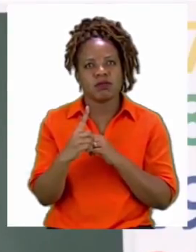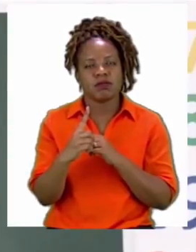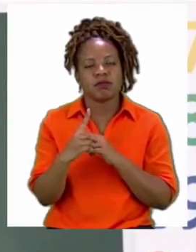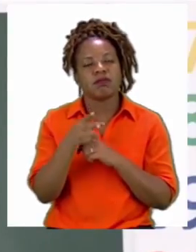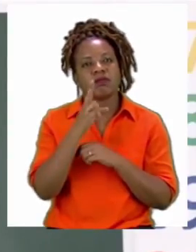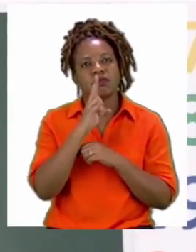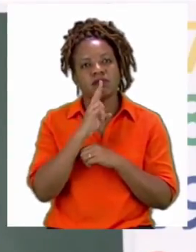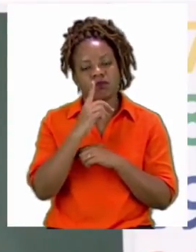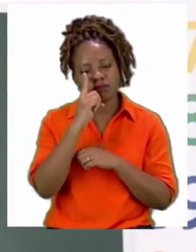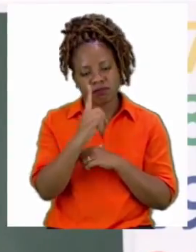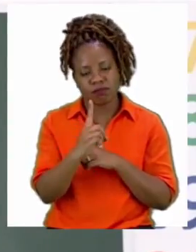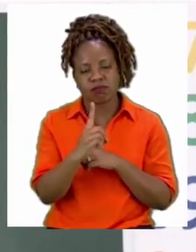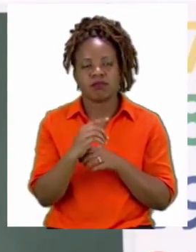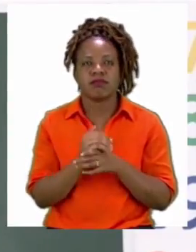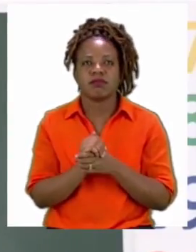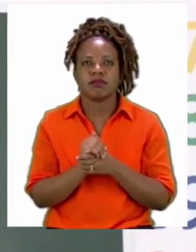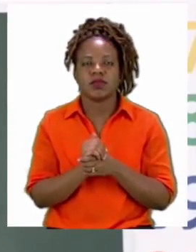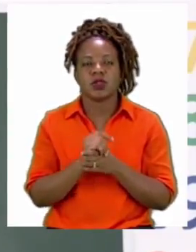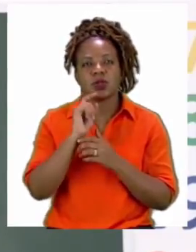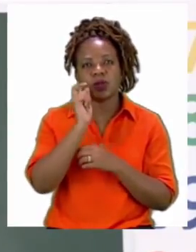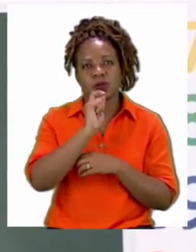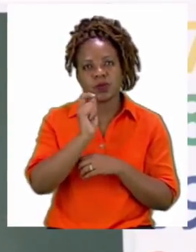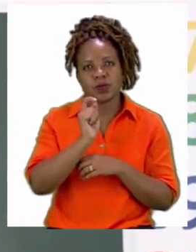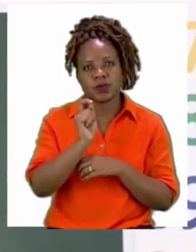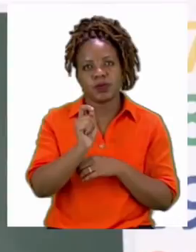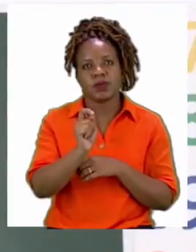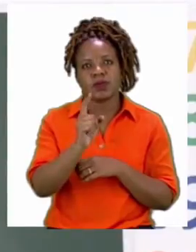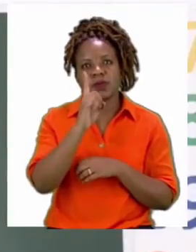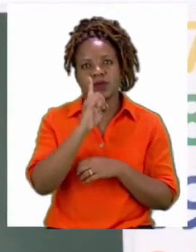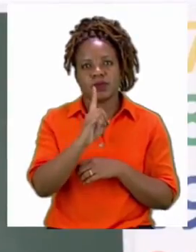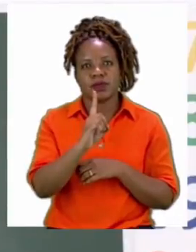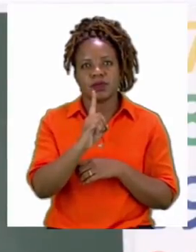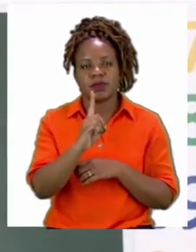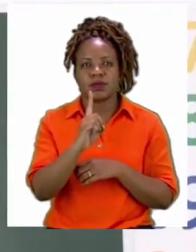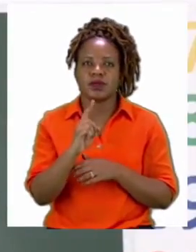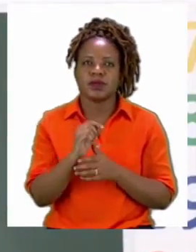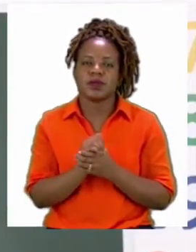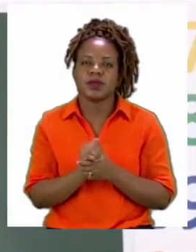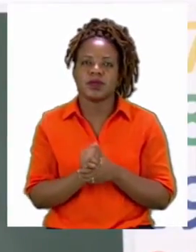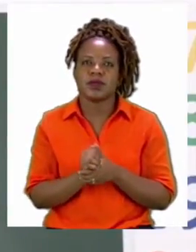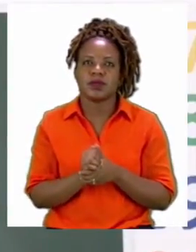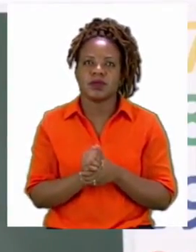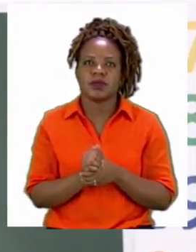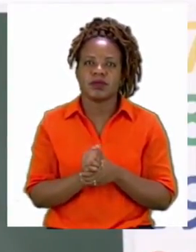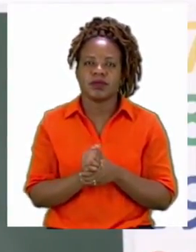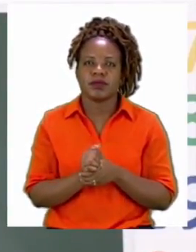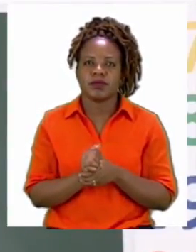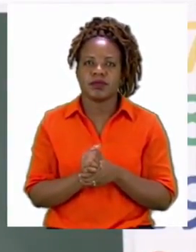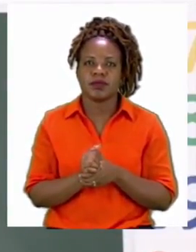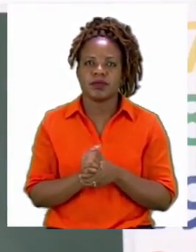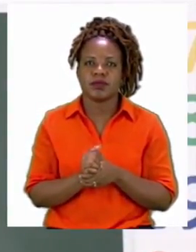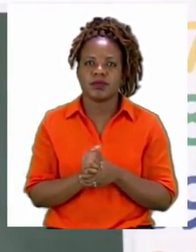equals 1. So we're going to put our 1. Let me use a different color so that you